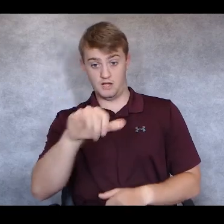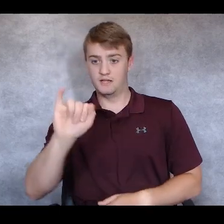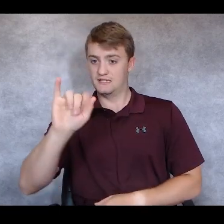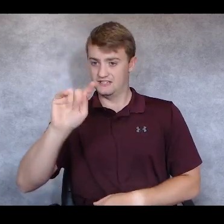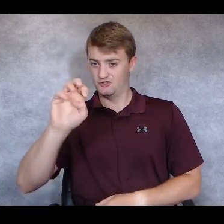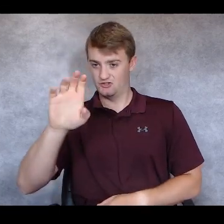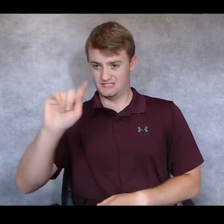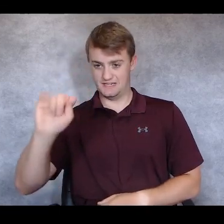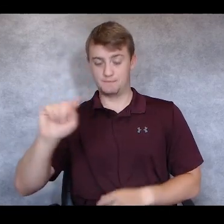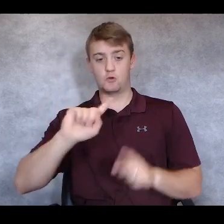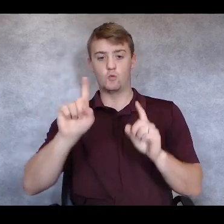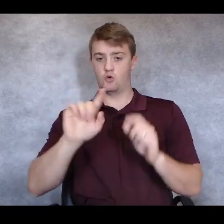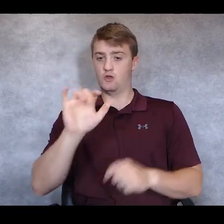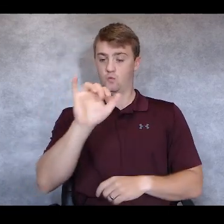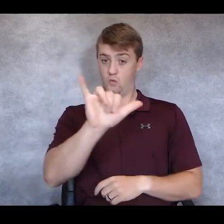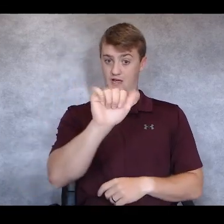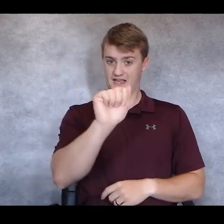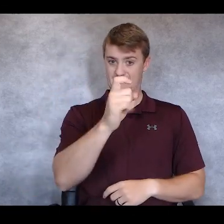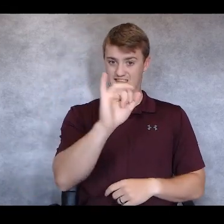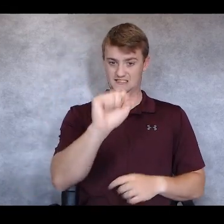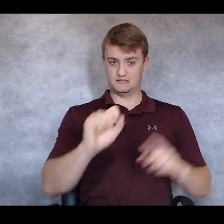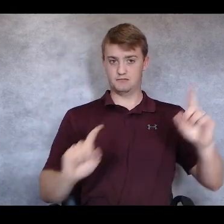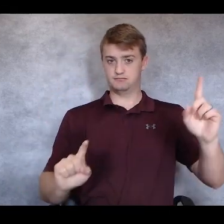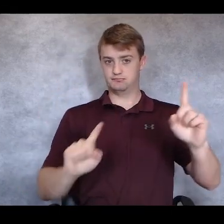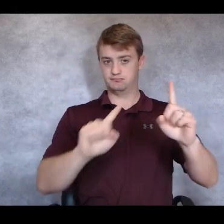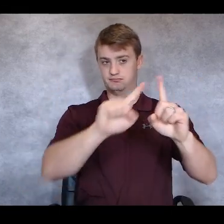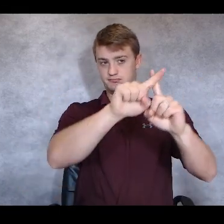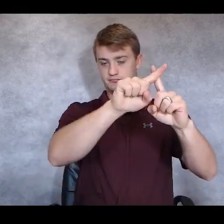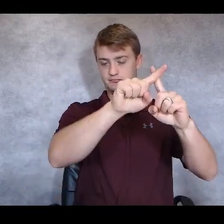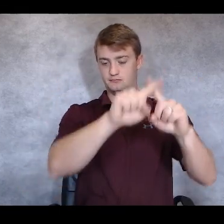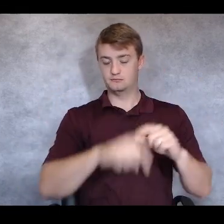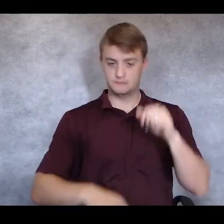where the line intersects the y-axis.